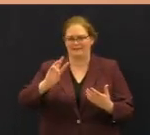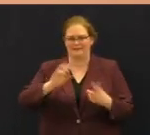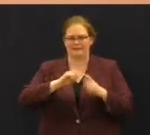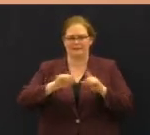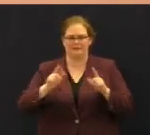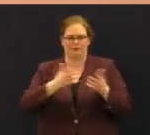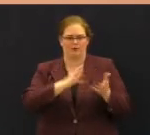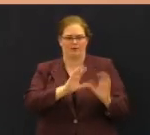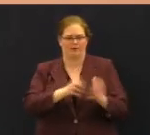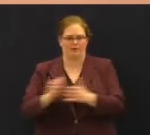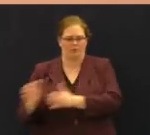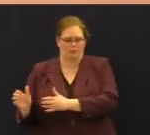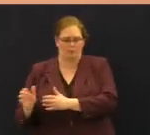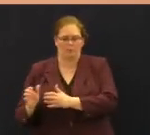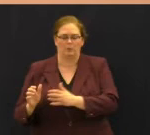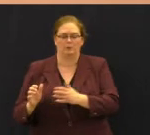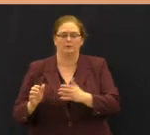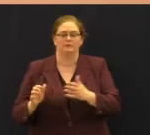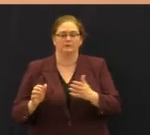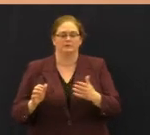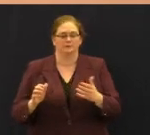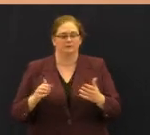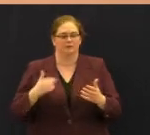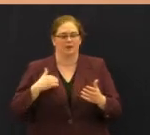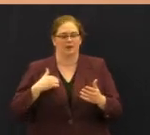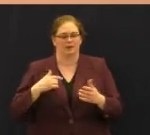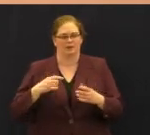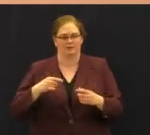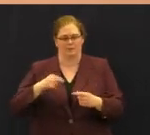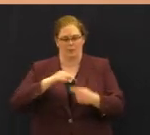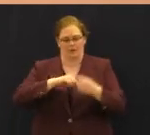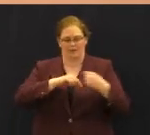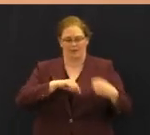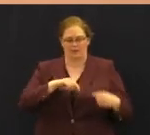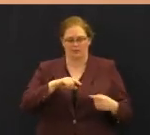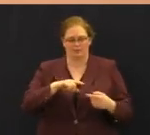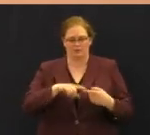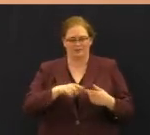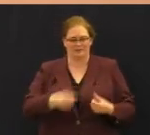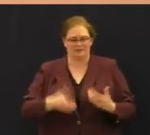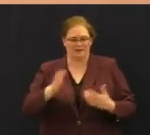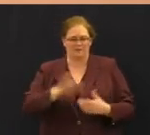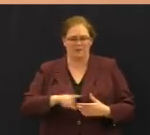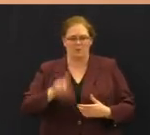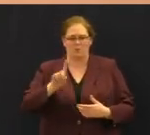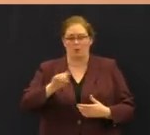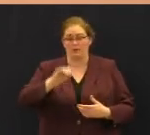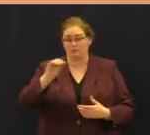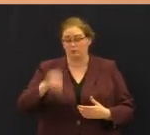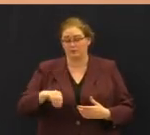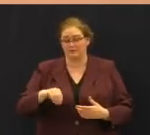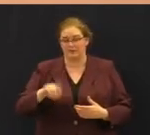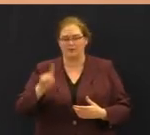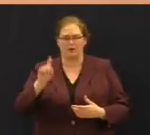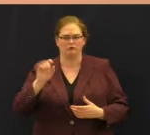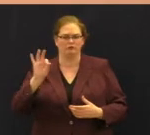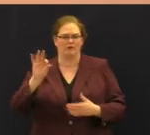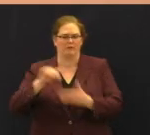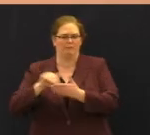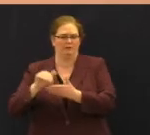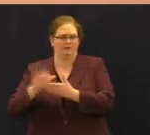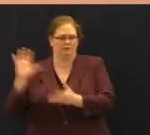categories. And working backwards here, we spent about 1% of the $109 million we